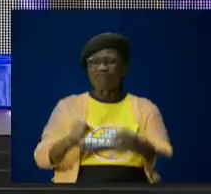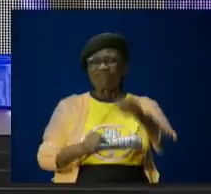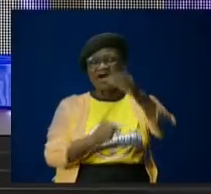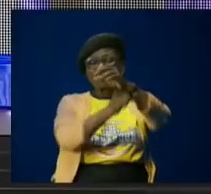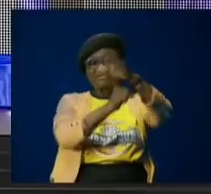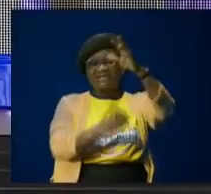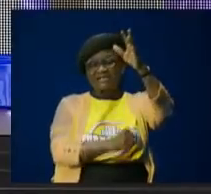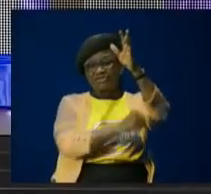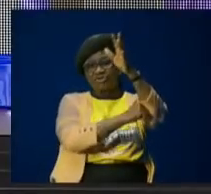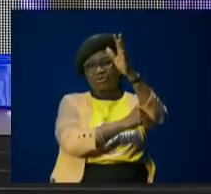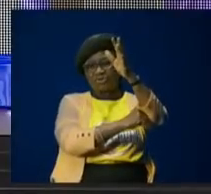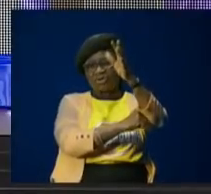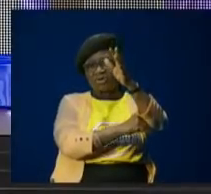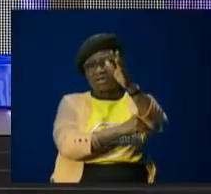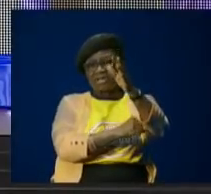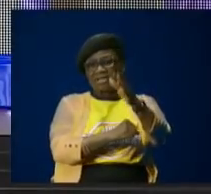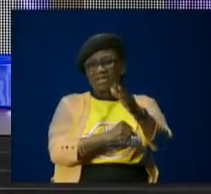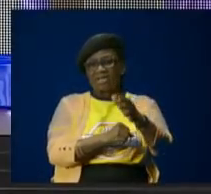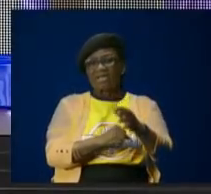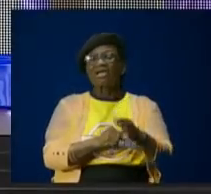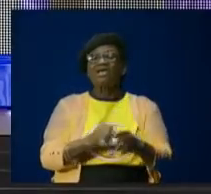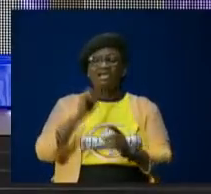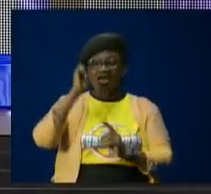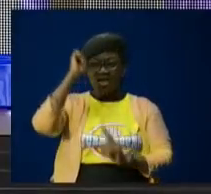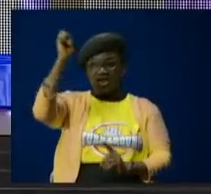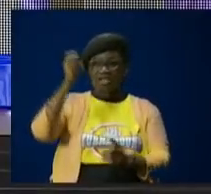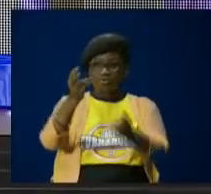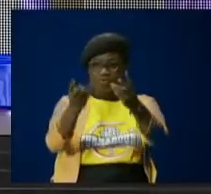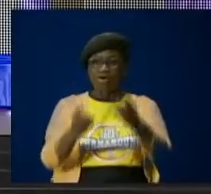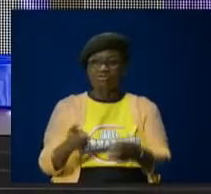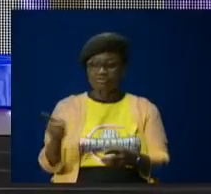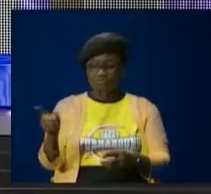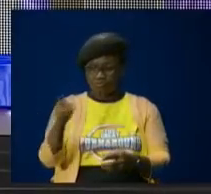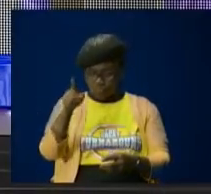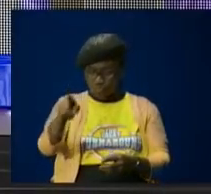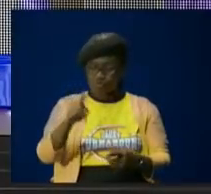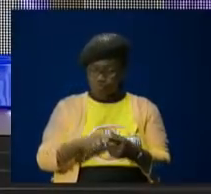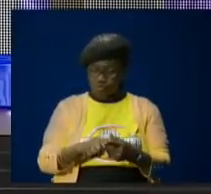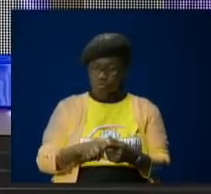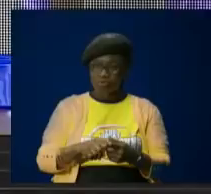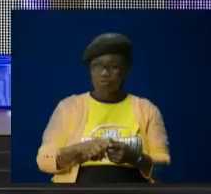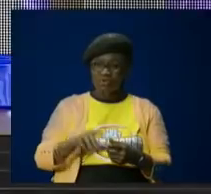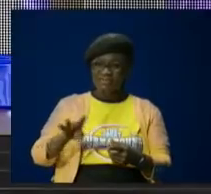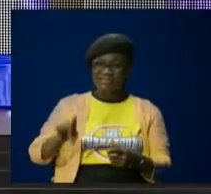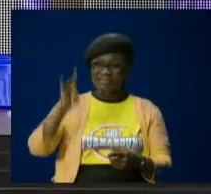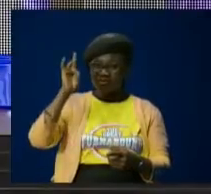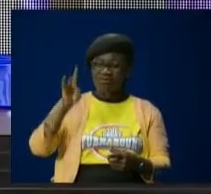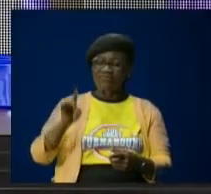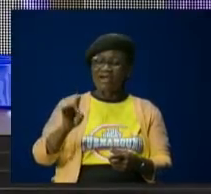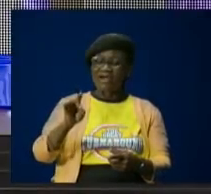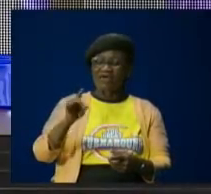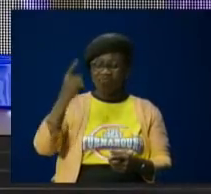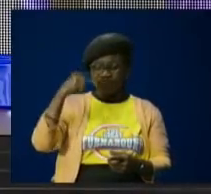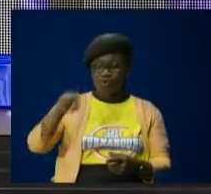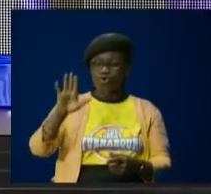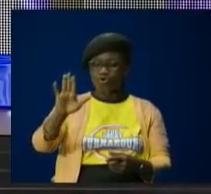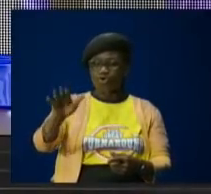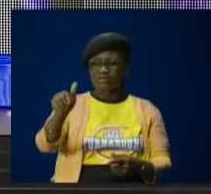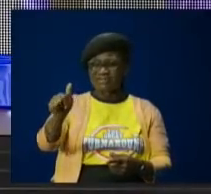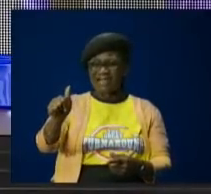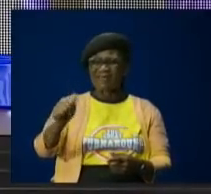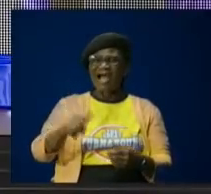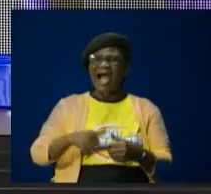He wants you to discover for yourself, how solid is my foundation in the Lord?